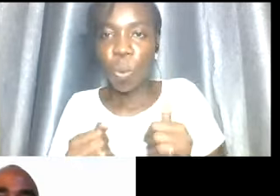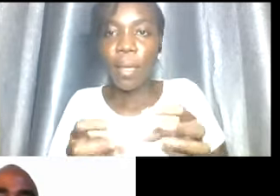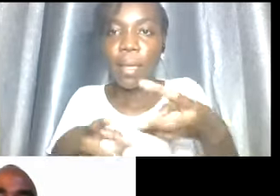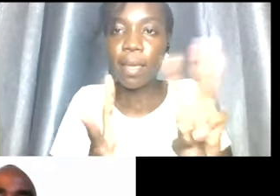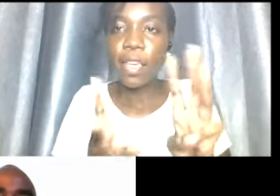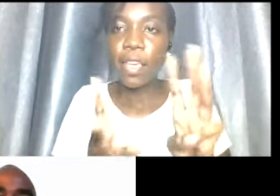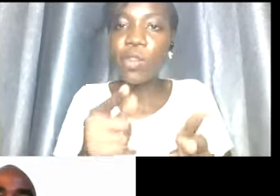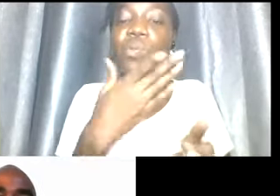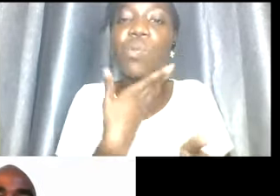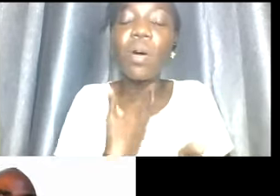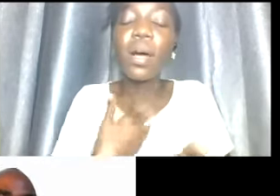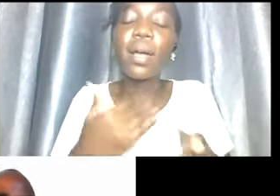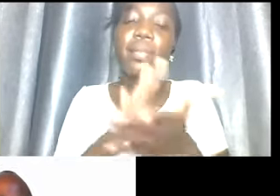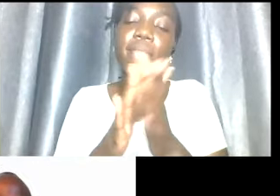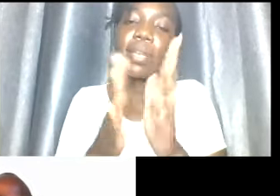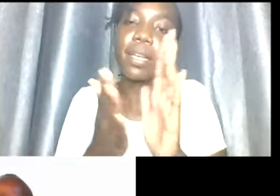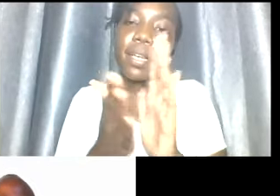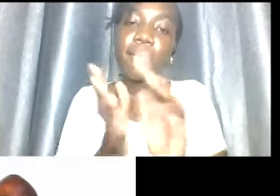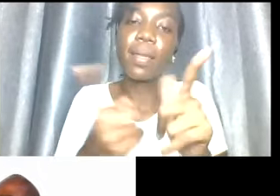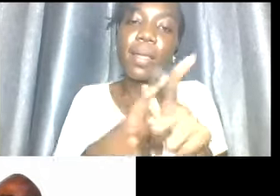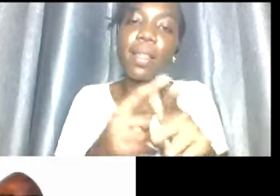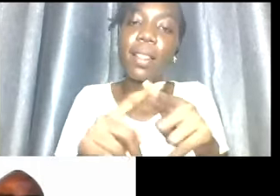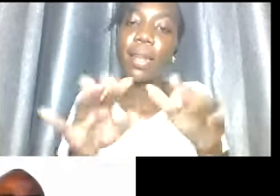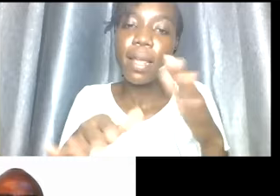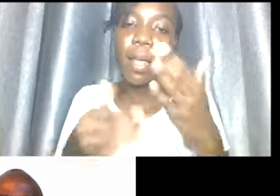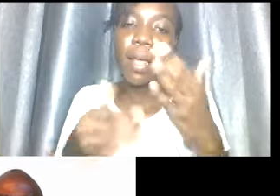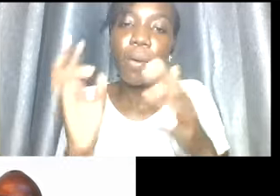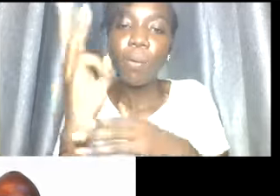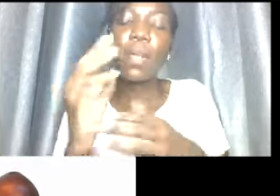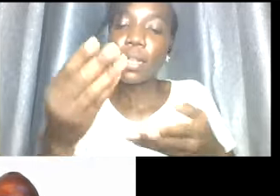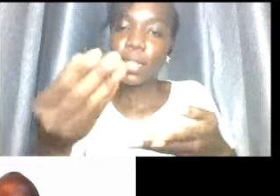it to be reached and how they will receive it.